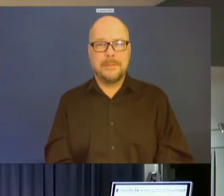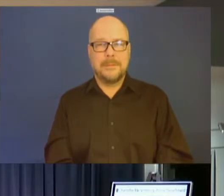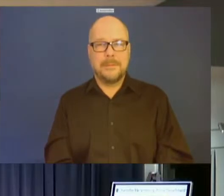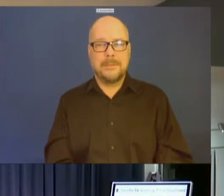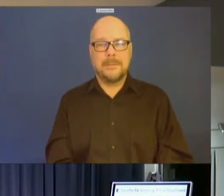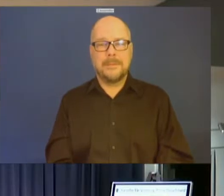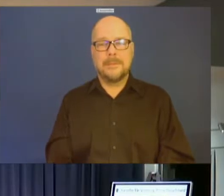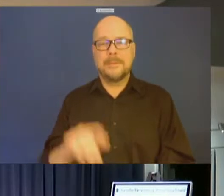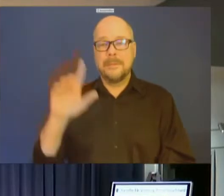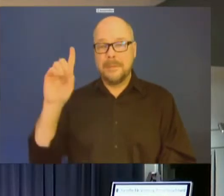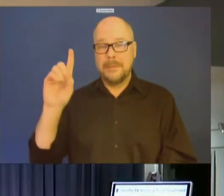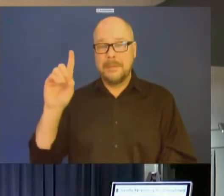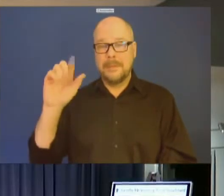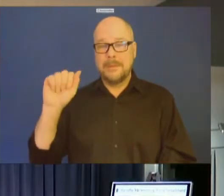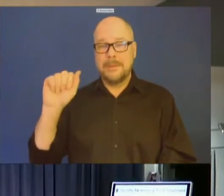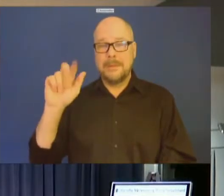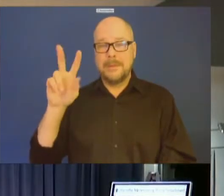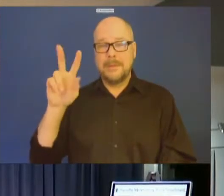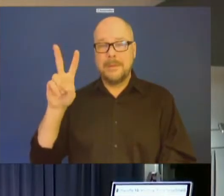David Curtis.